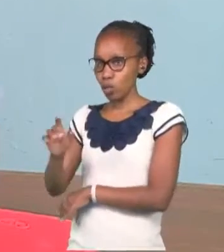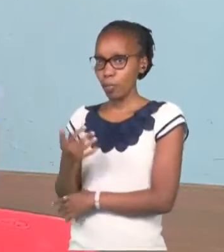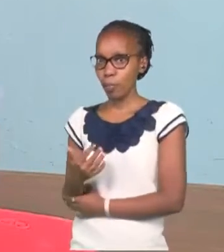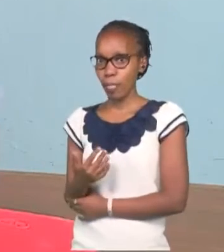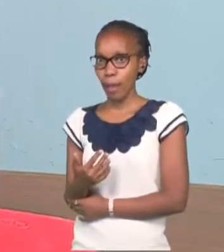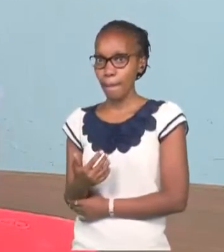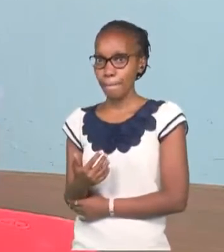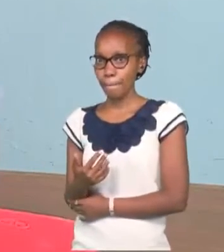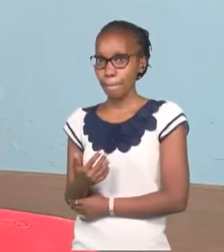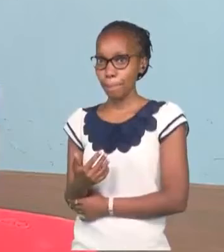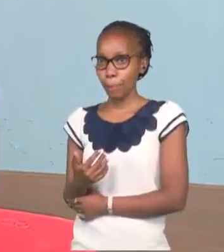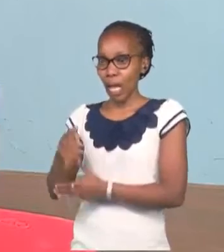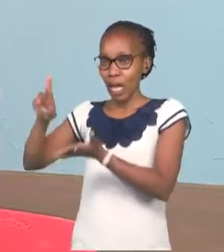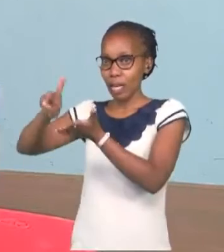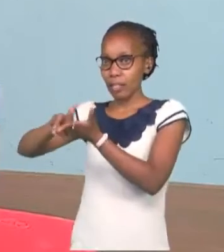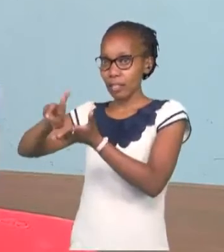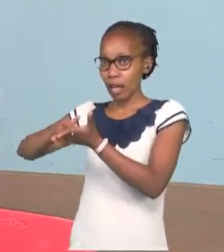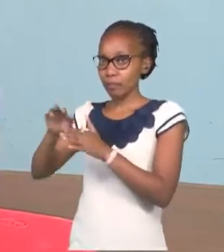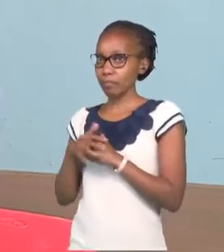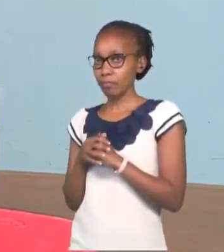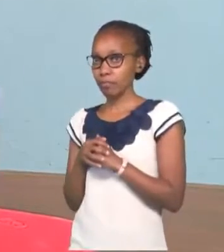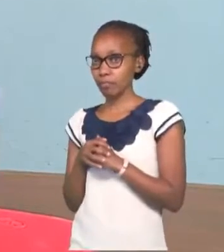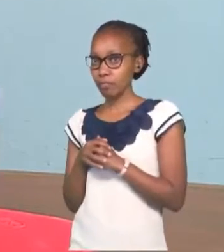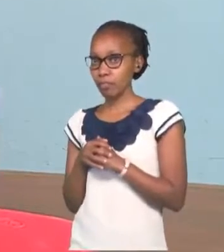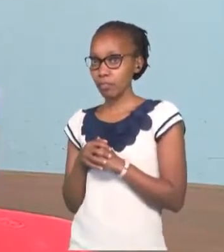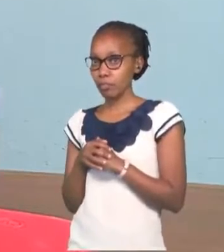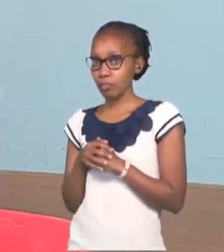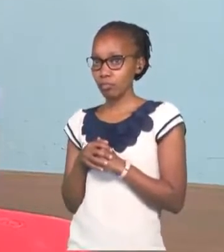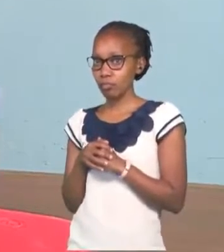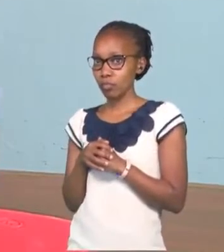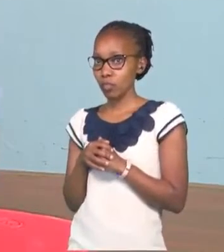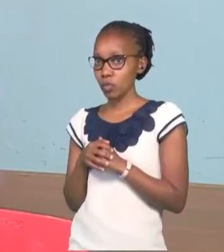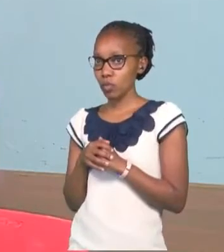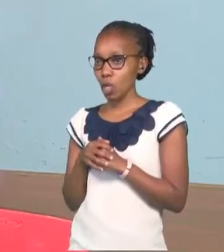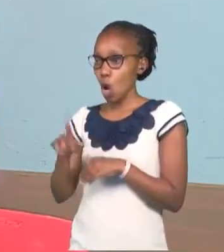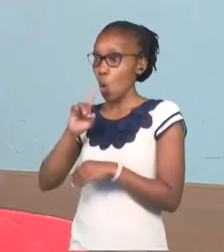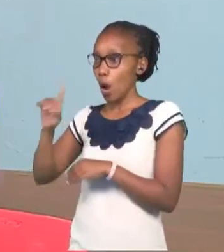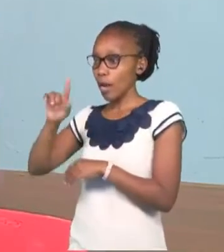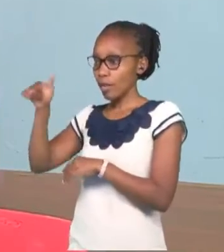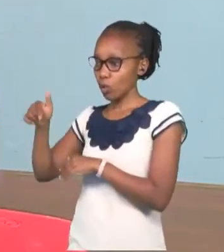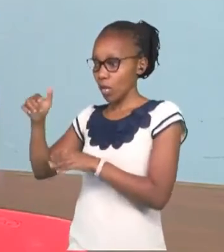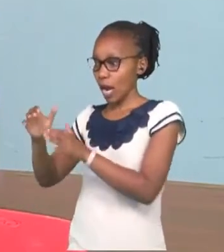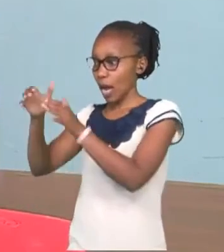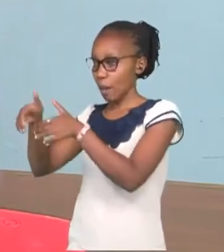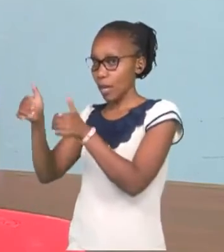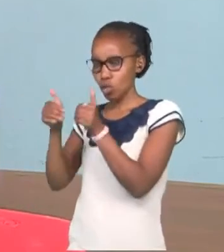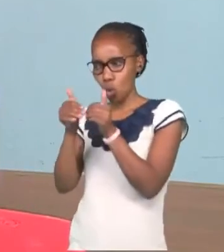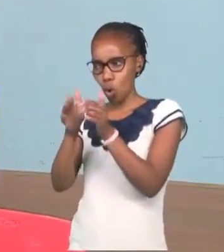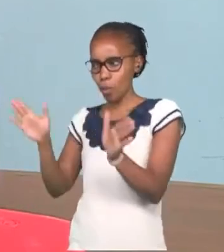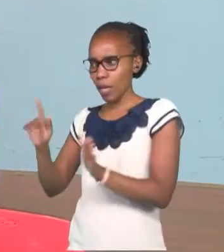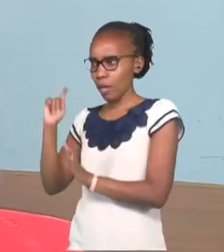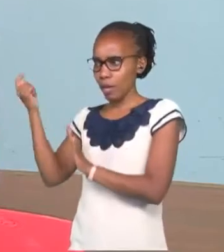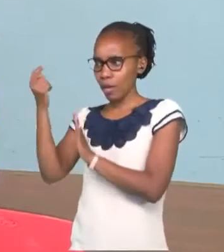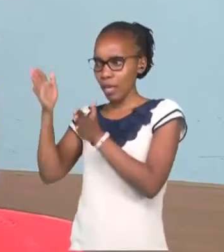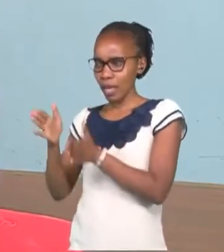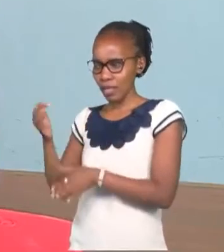Kageni, according to the registrar coming out and saying that over 100,000 companies were opened, do Kenyans